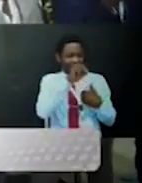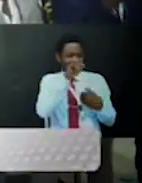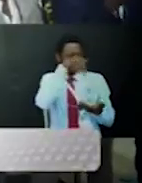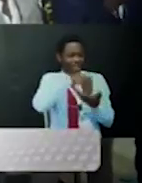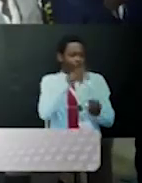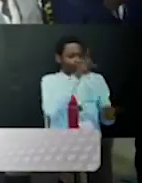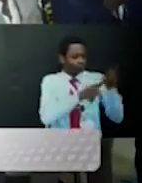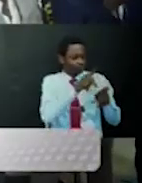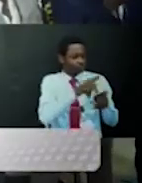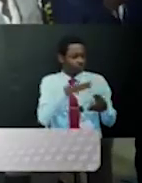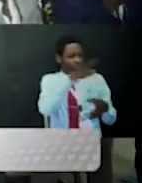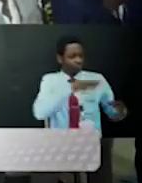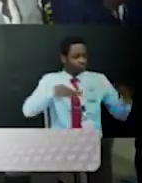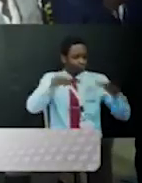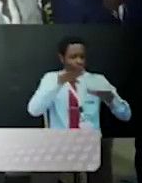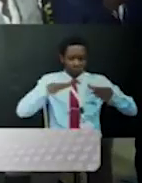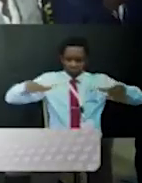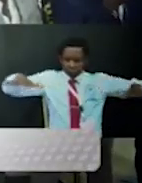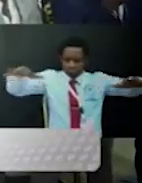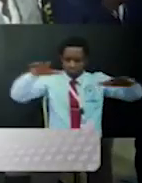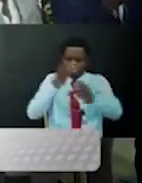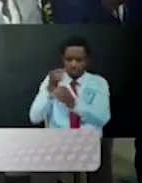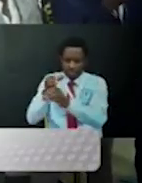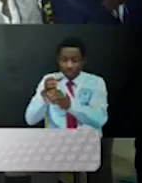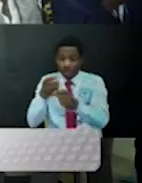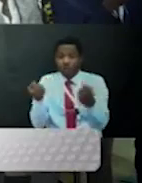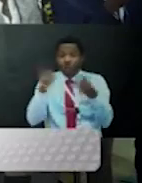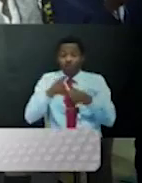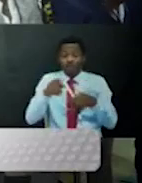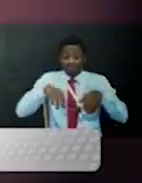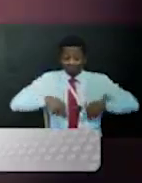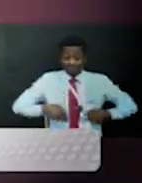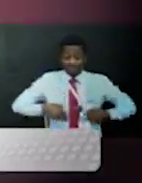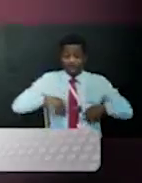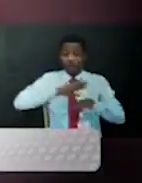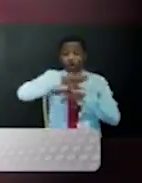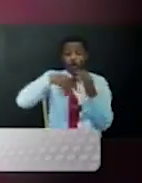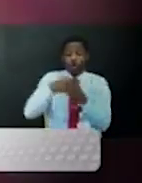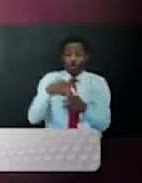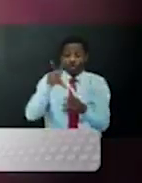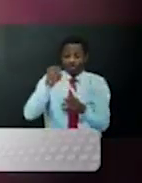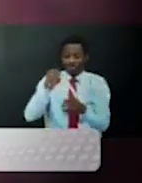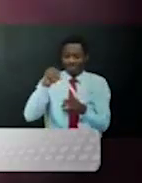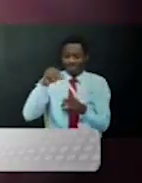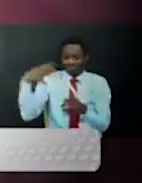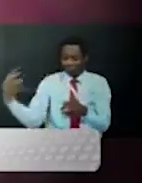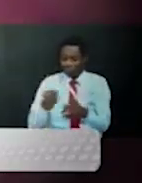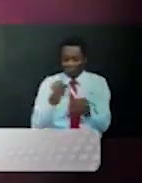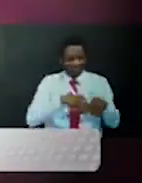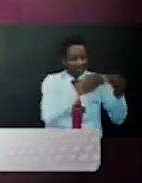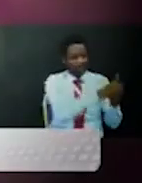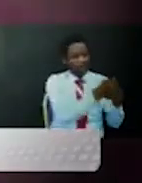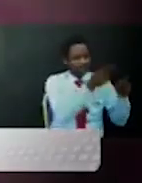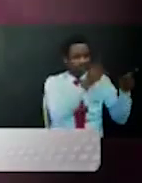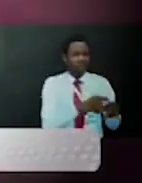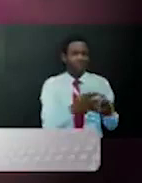you retire, we take all the 30,000 people from you, and then we'll give it to someone. So if you don't take care, you wake up